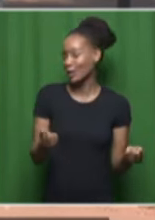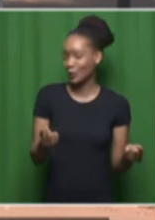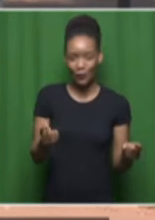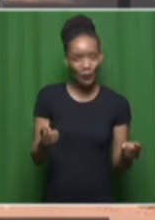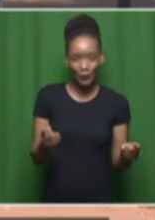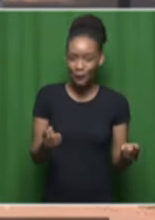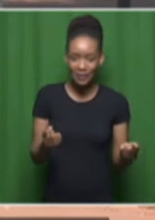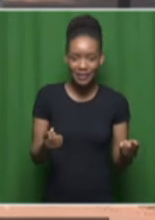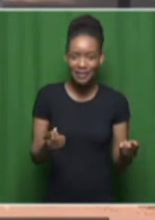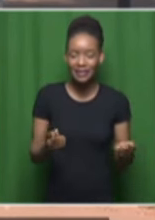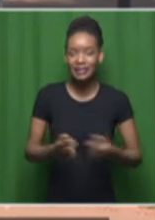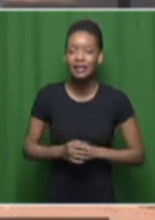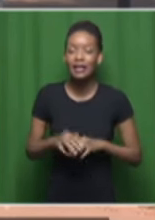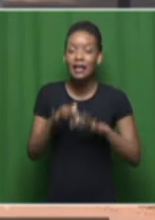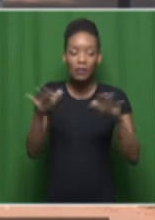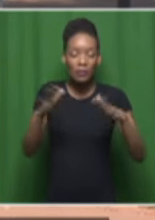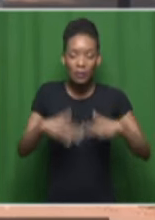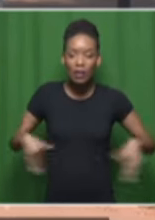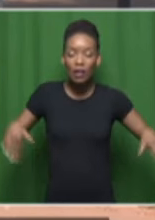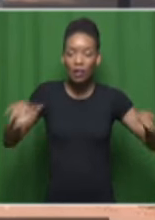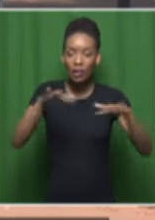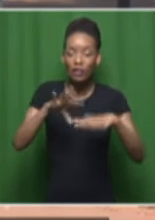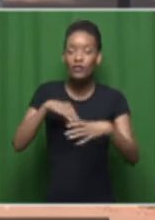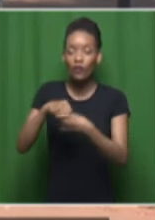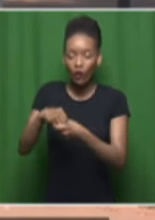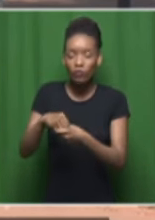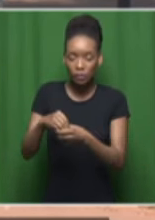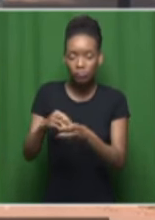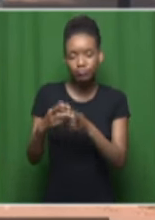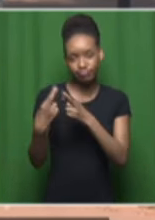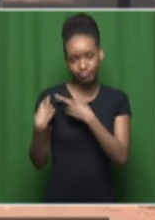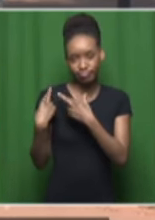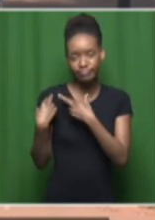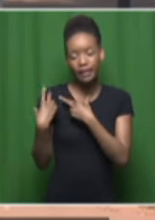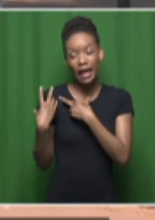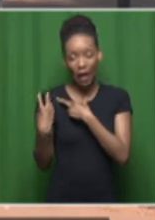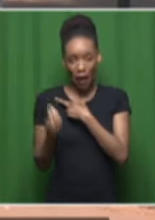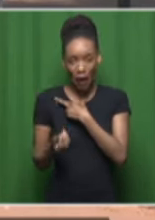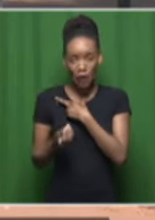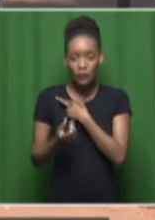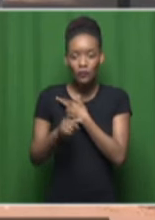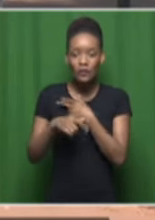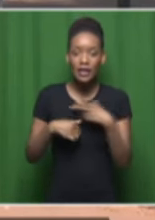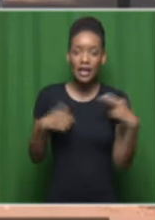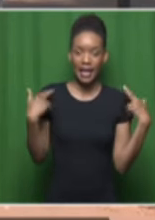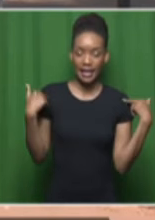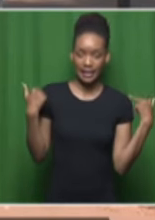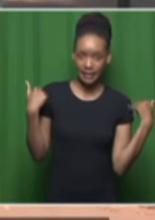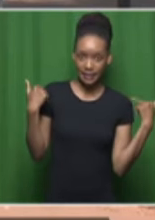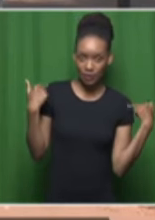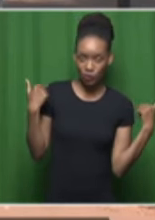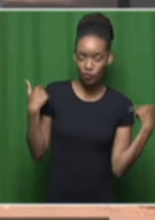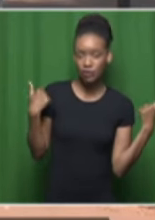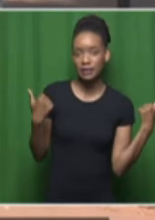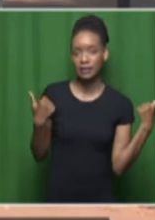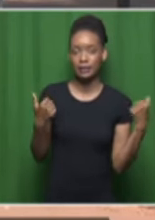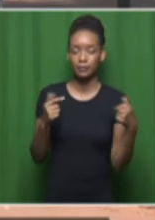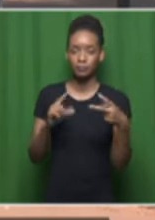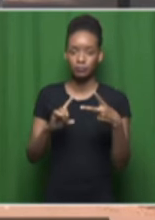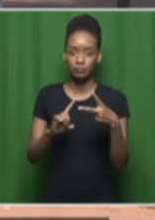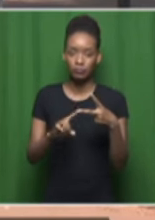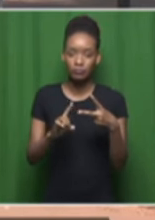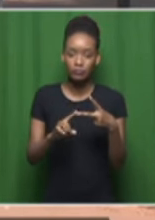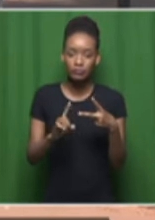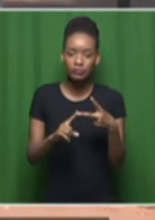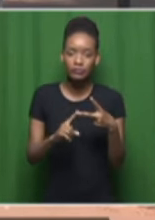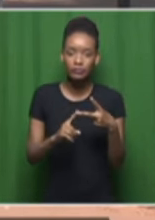this is for everybody that is involved as well. We've heard on the side of security, Leanne, as well as the update that we